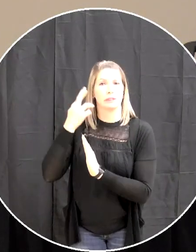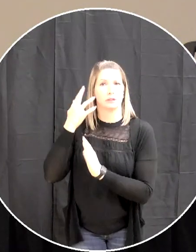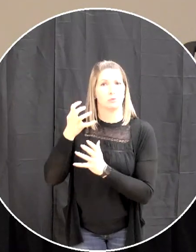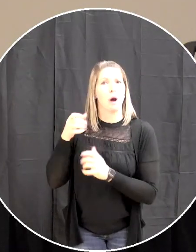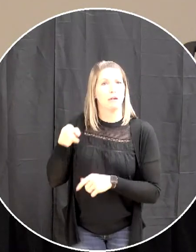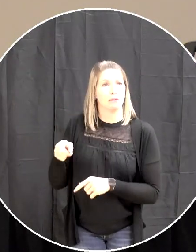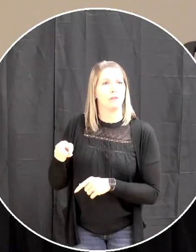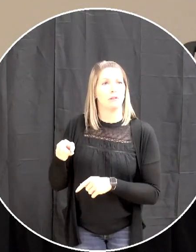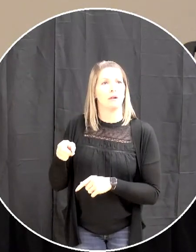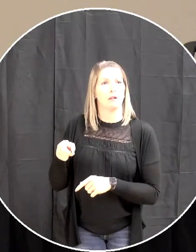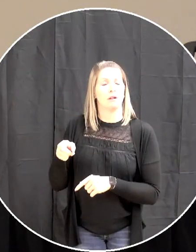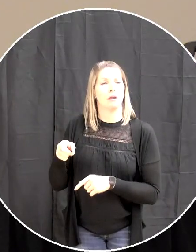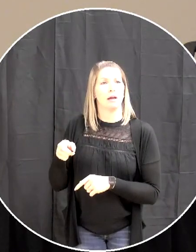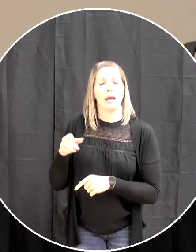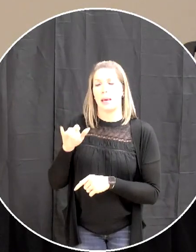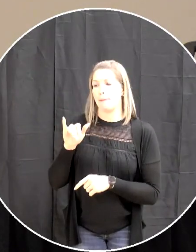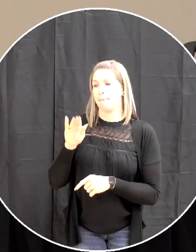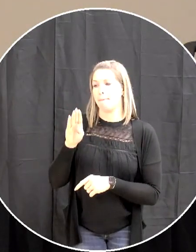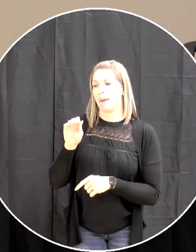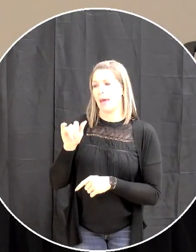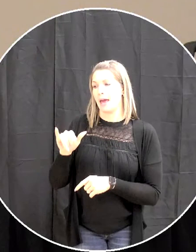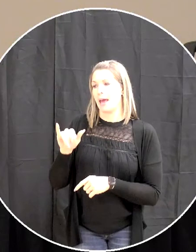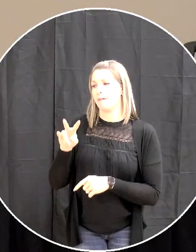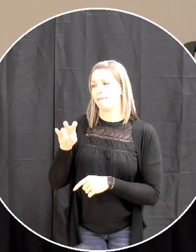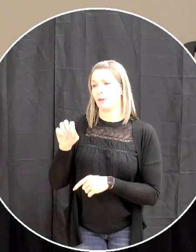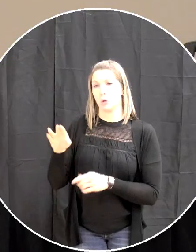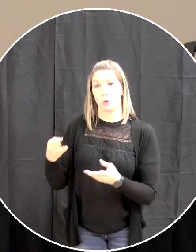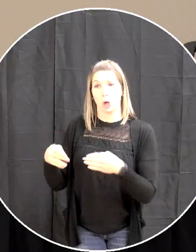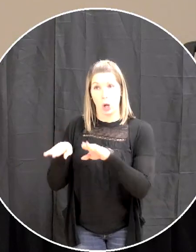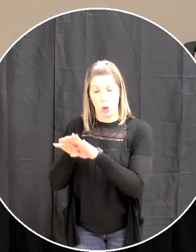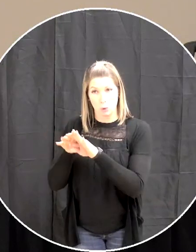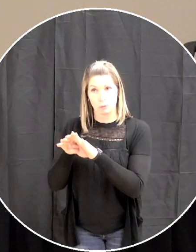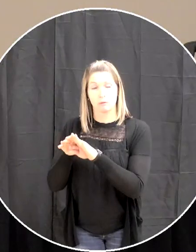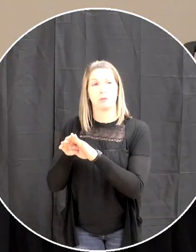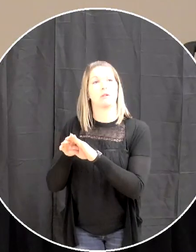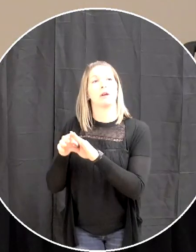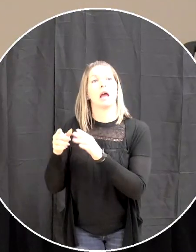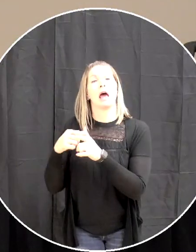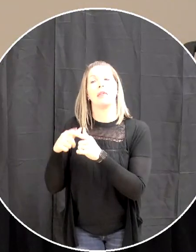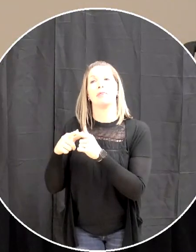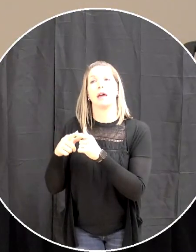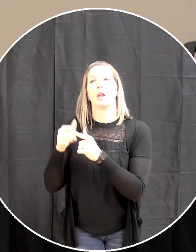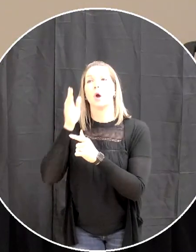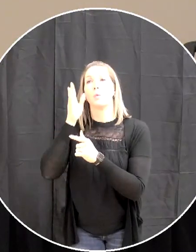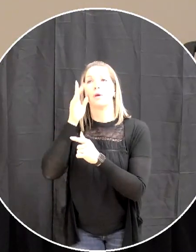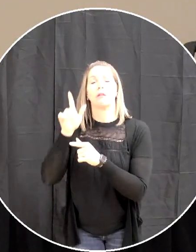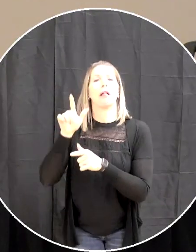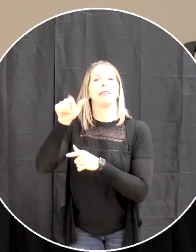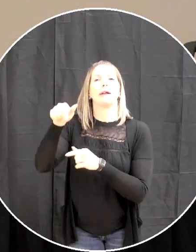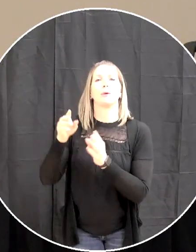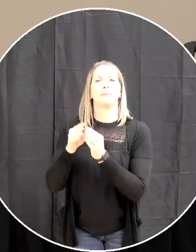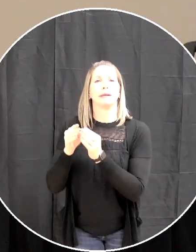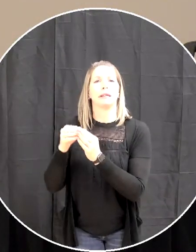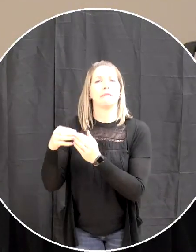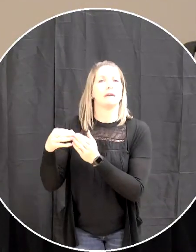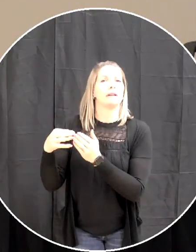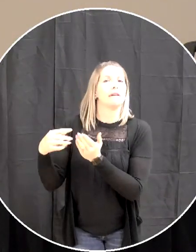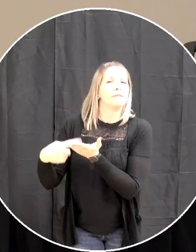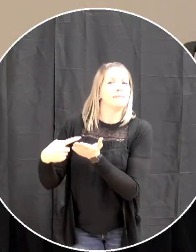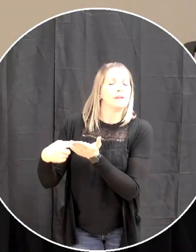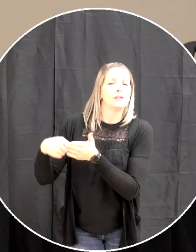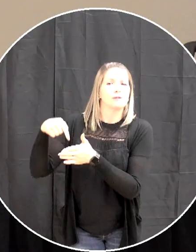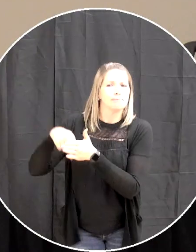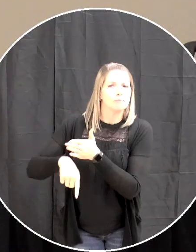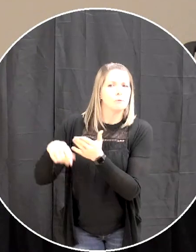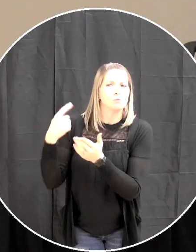so resolved that Bayview Primary will close effective, and the date will come up. We have to have another meeting at some point in time where we would ratify this, and at that